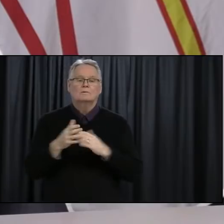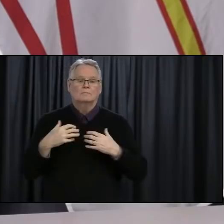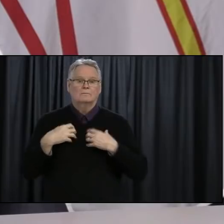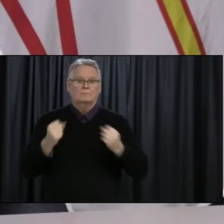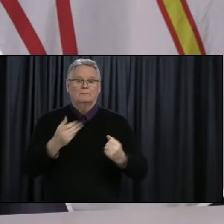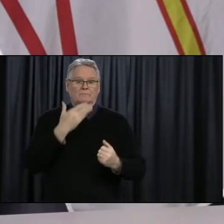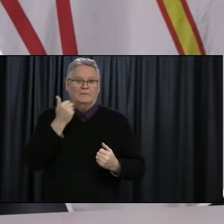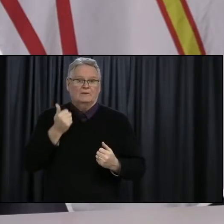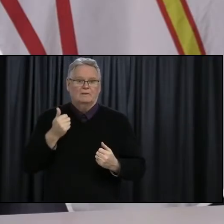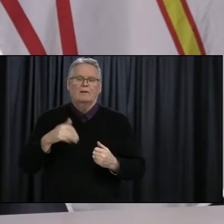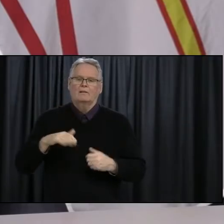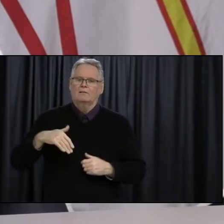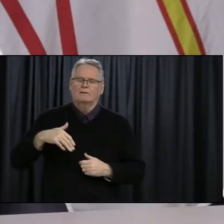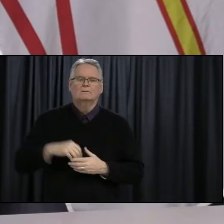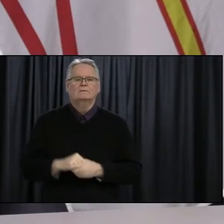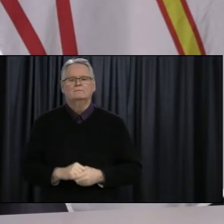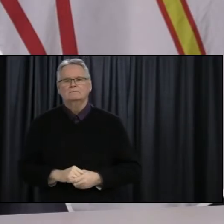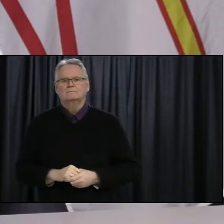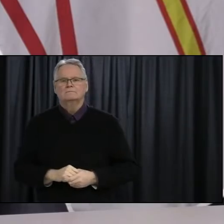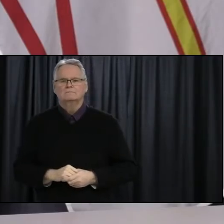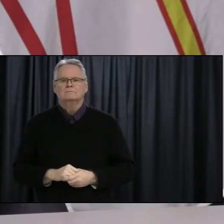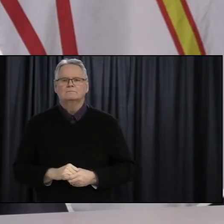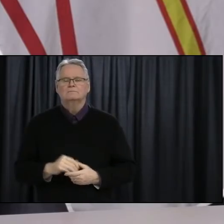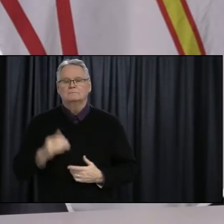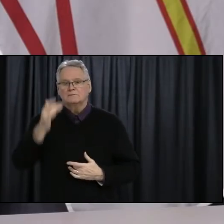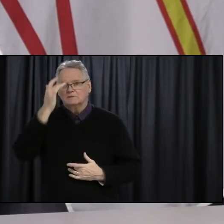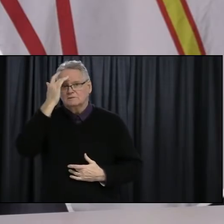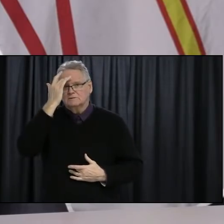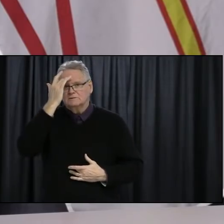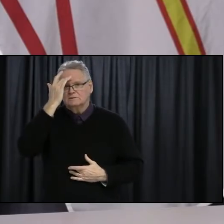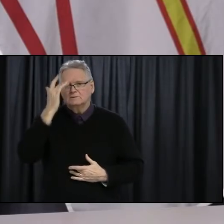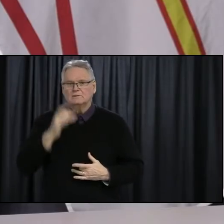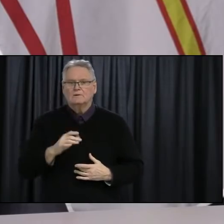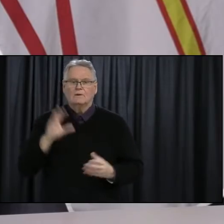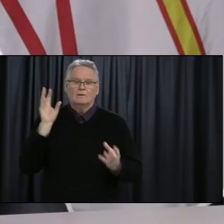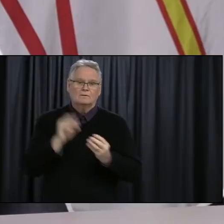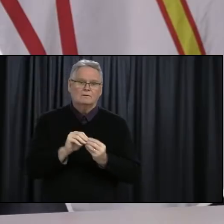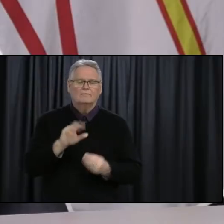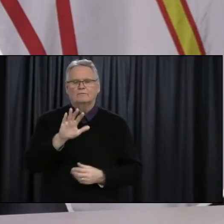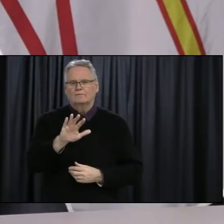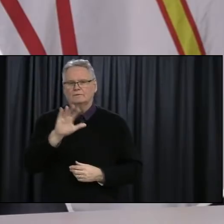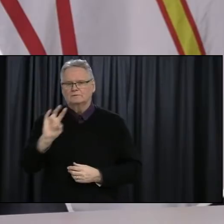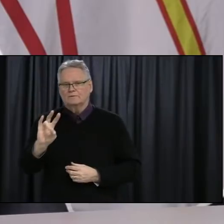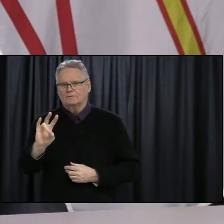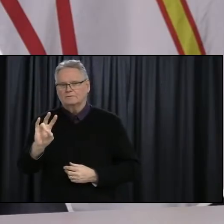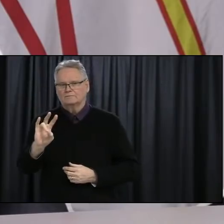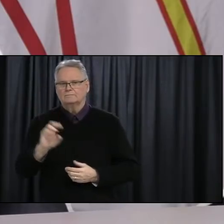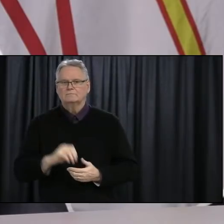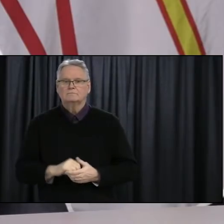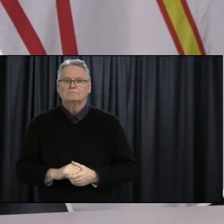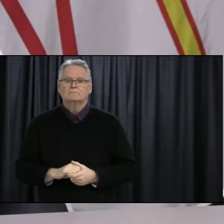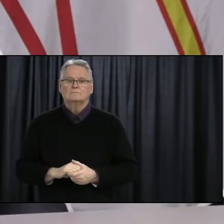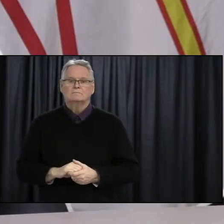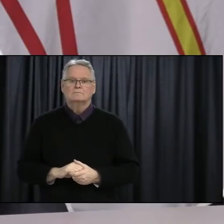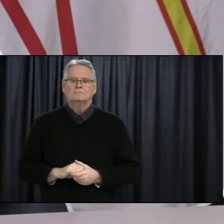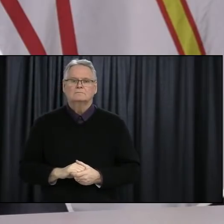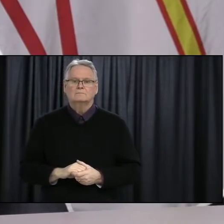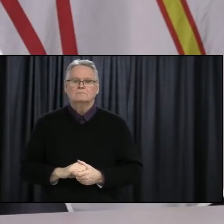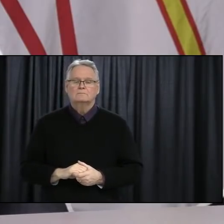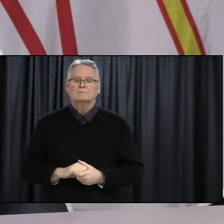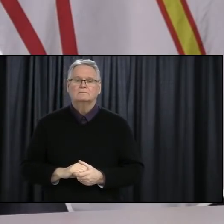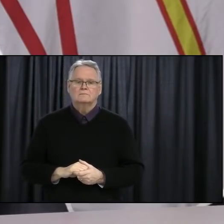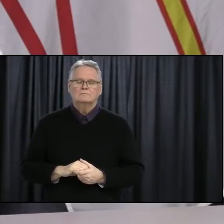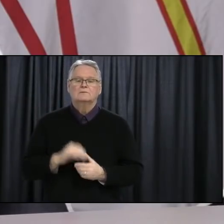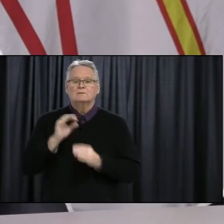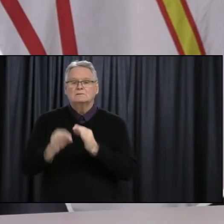in the province. In total, we have tested 83,360 people. I know that there's a great deal